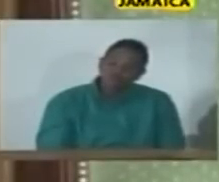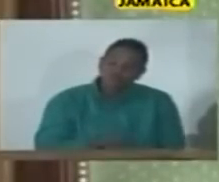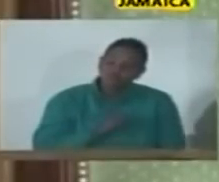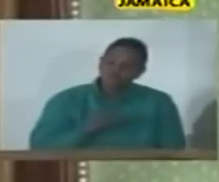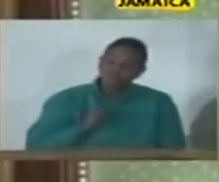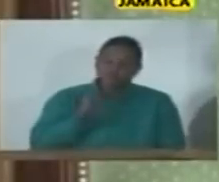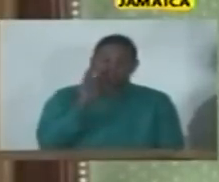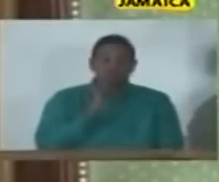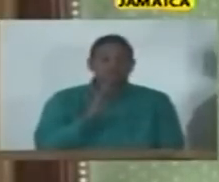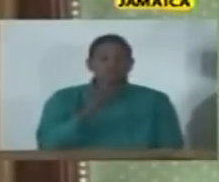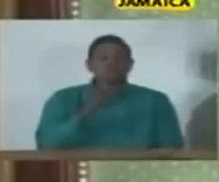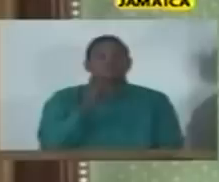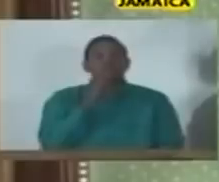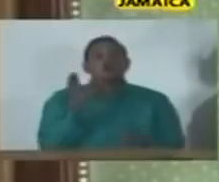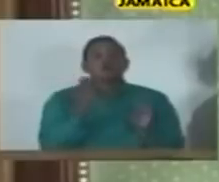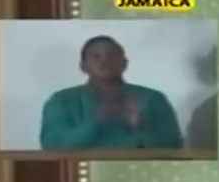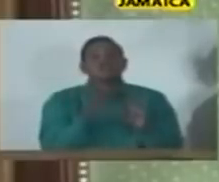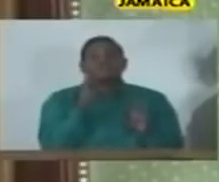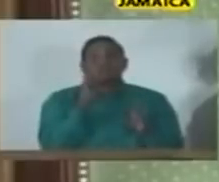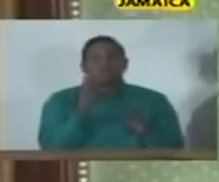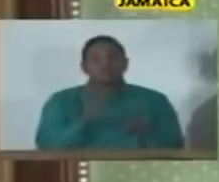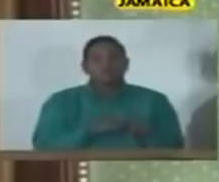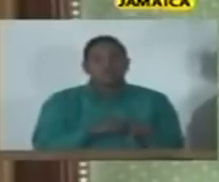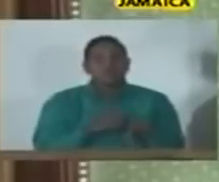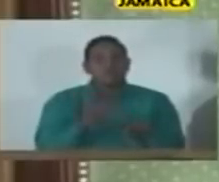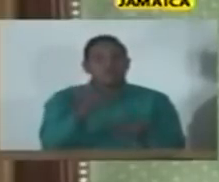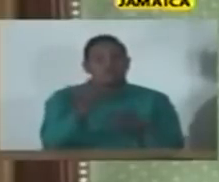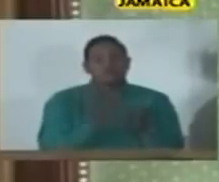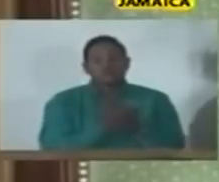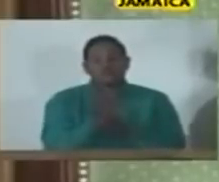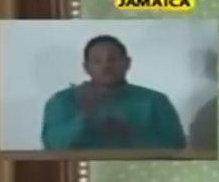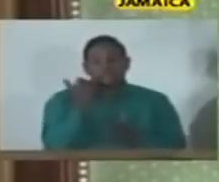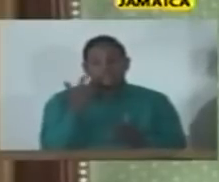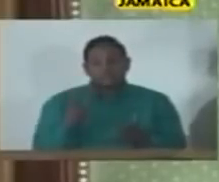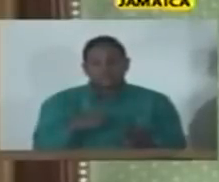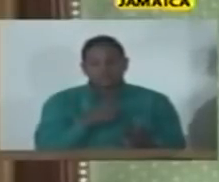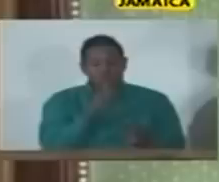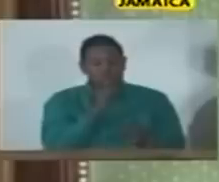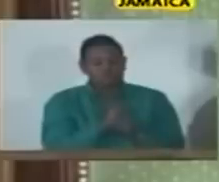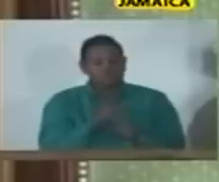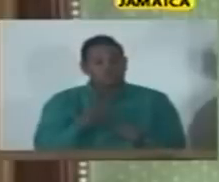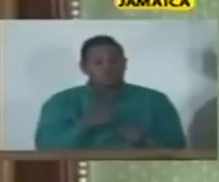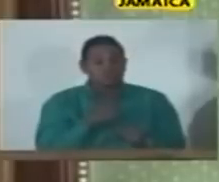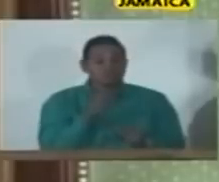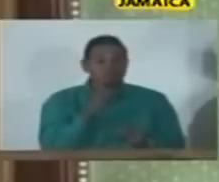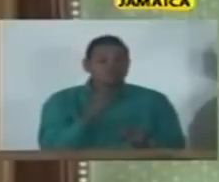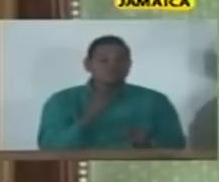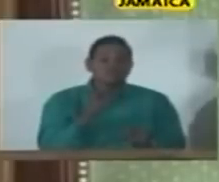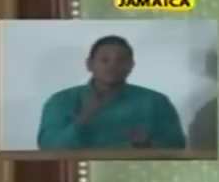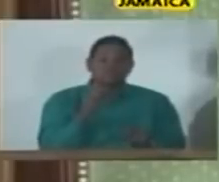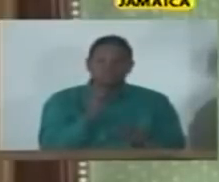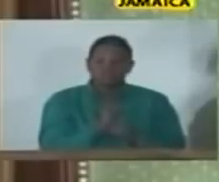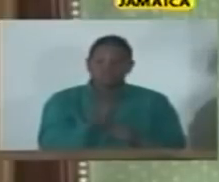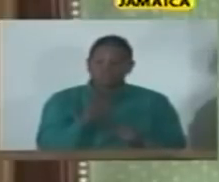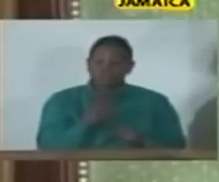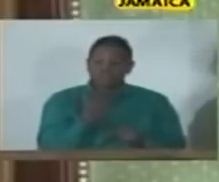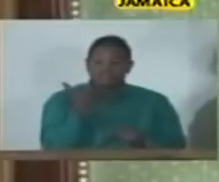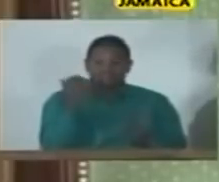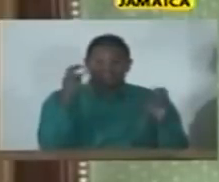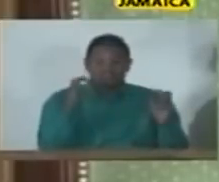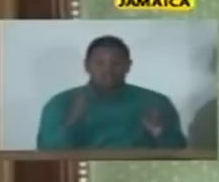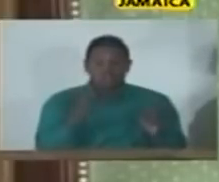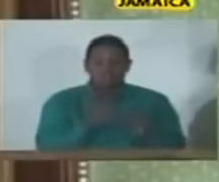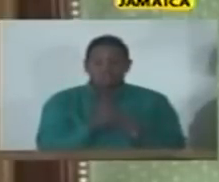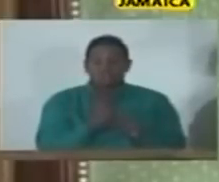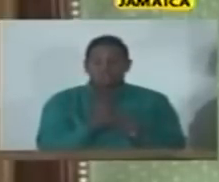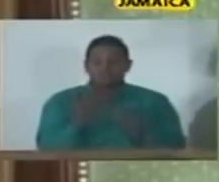adjourning for quite a while to go through it. And if he has assured us that if there is you can assure us that if there is an issue, we'll